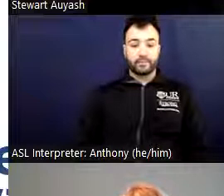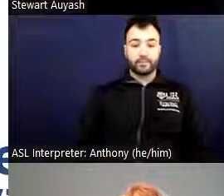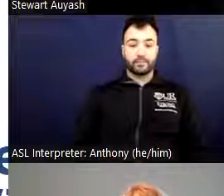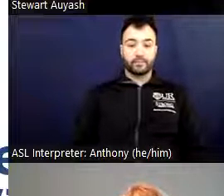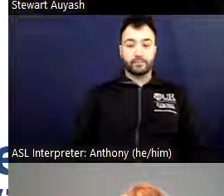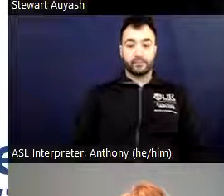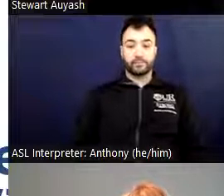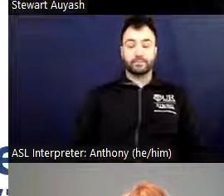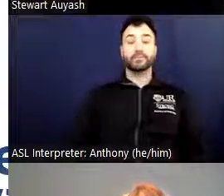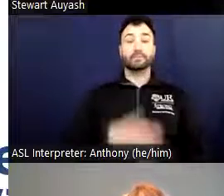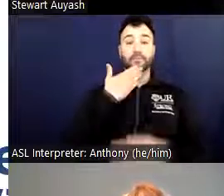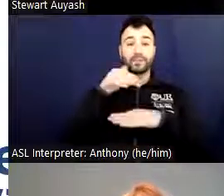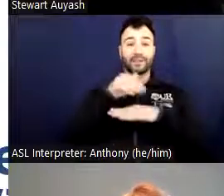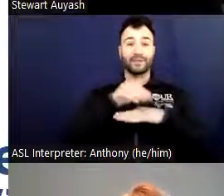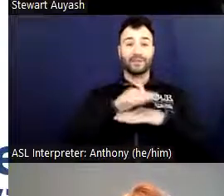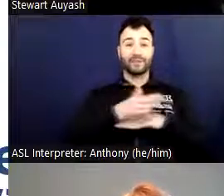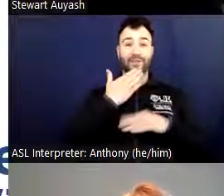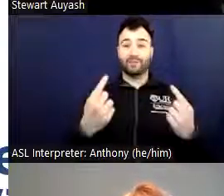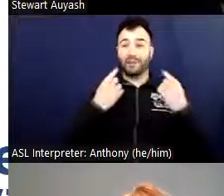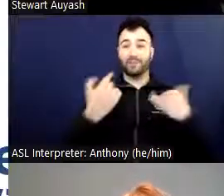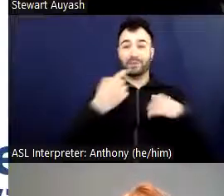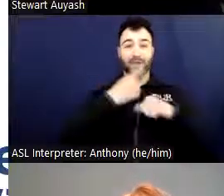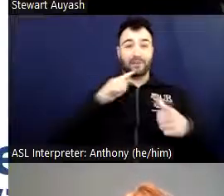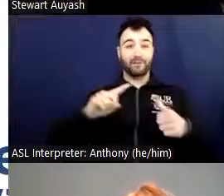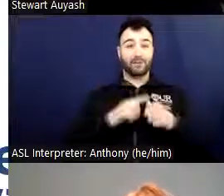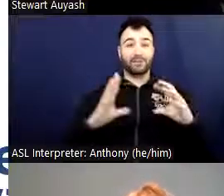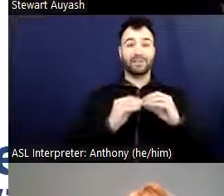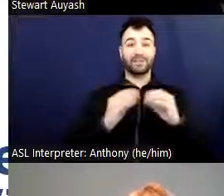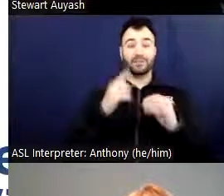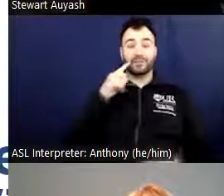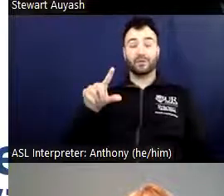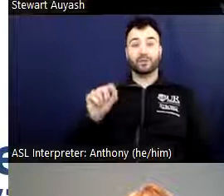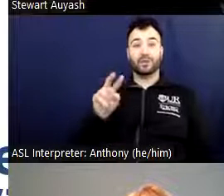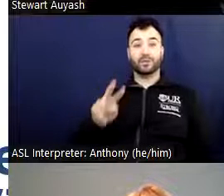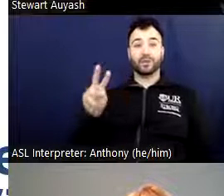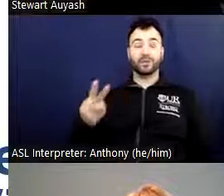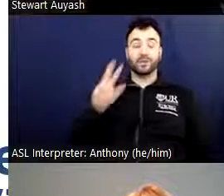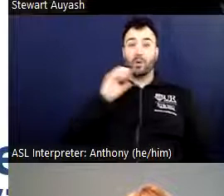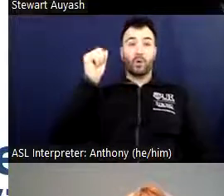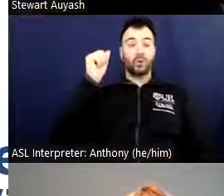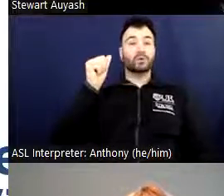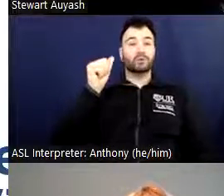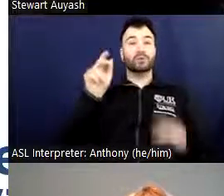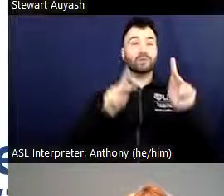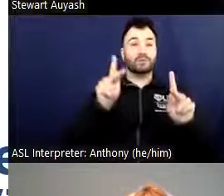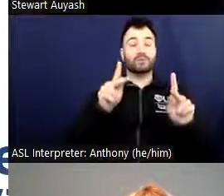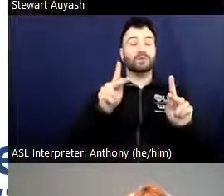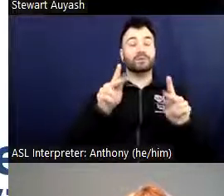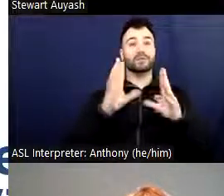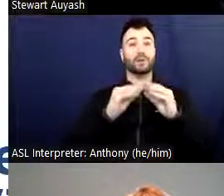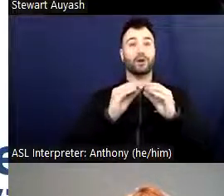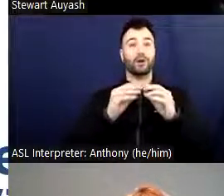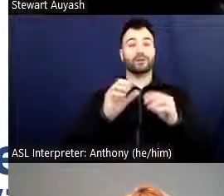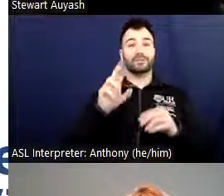So good afternoon, and thank you for joining us for the first session of the 2022 Older Adults and Opioids webinar series hosted by the Finger Lakes